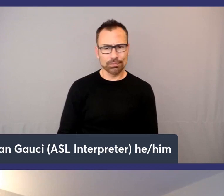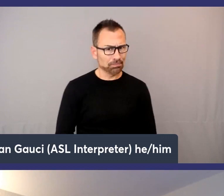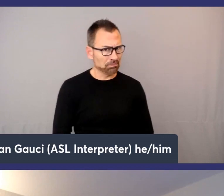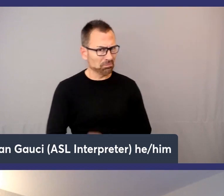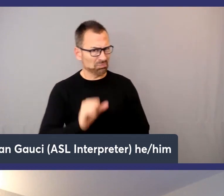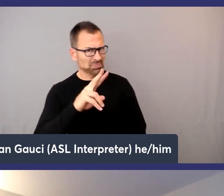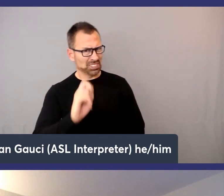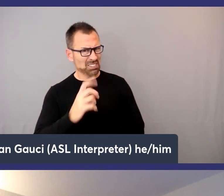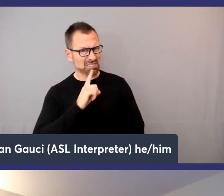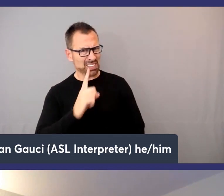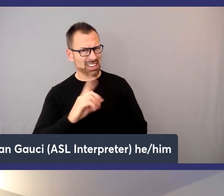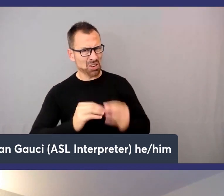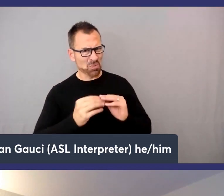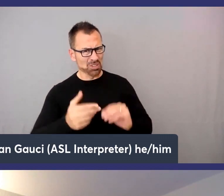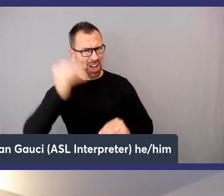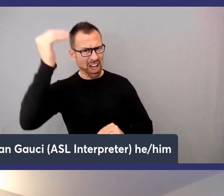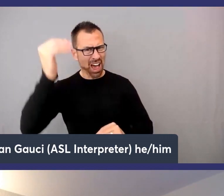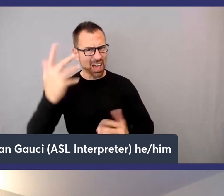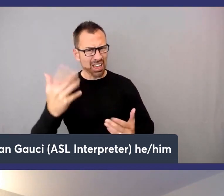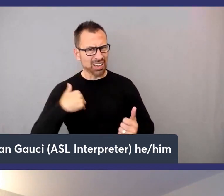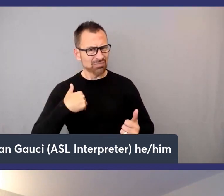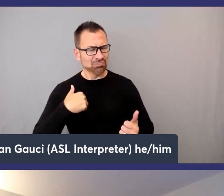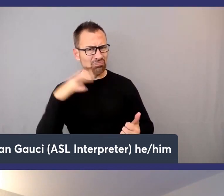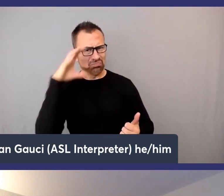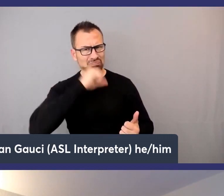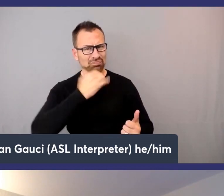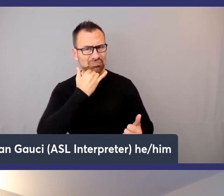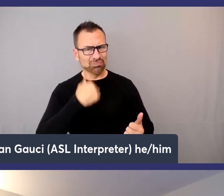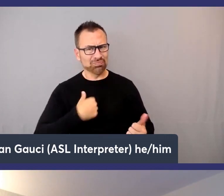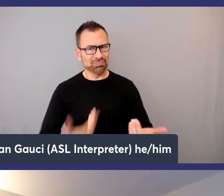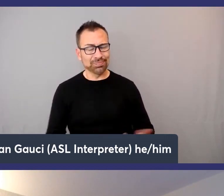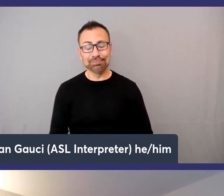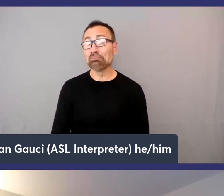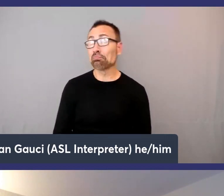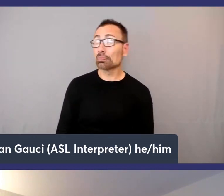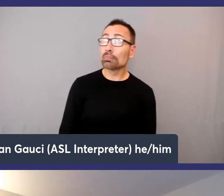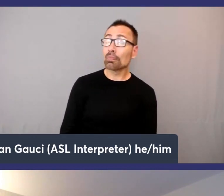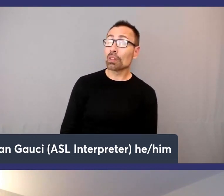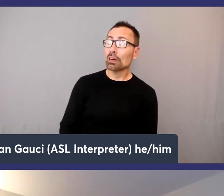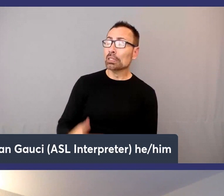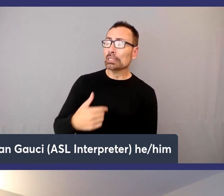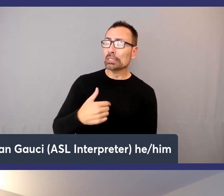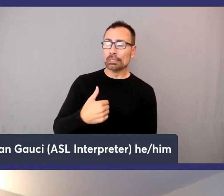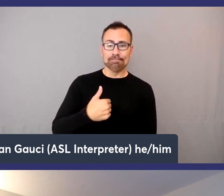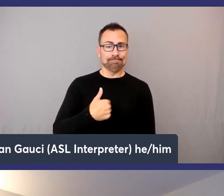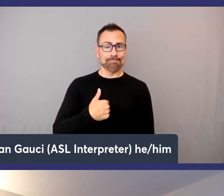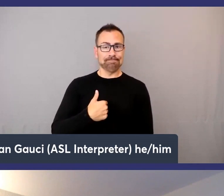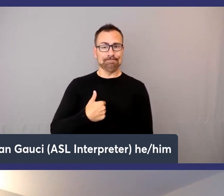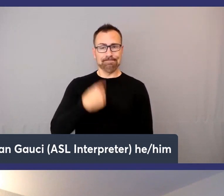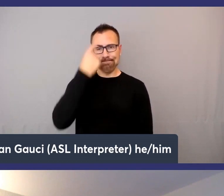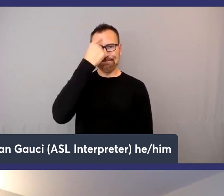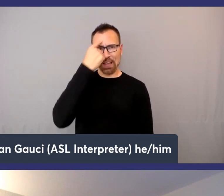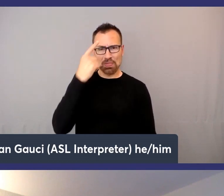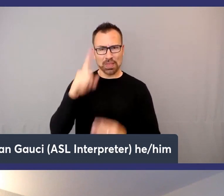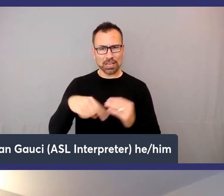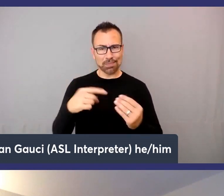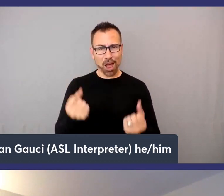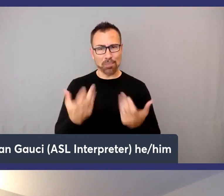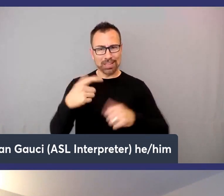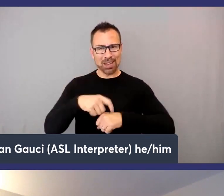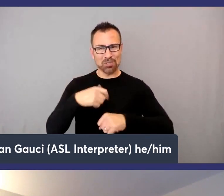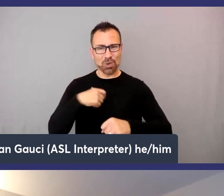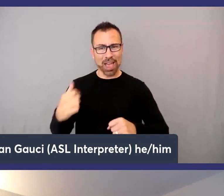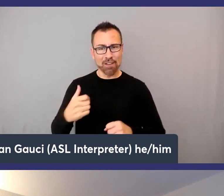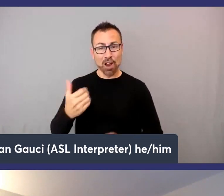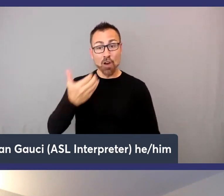would have guessed at, frankly. Yeah. Well, I think about, how many times we have our phone, we take a